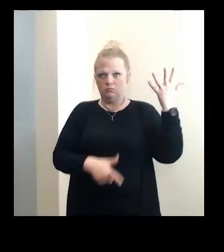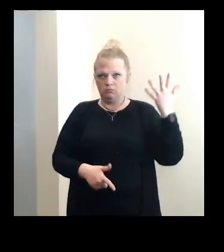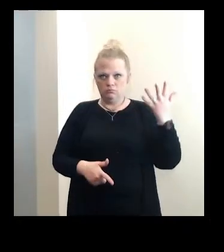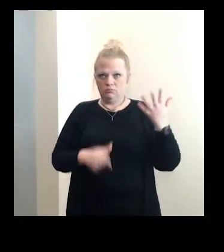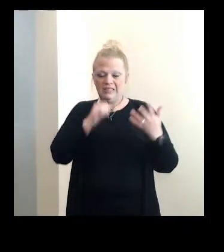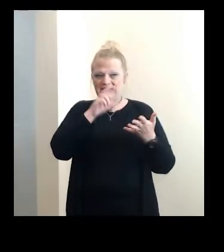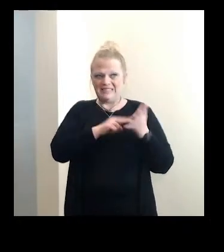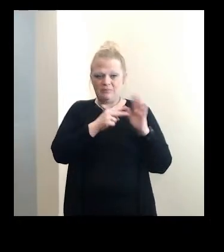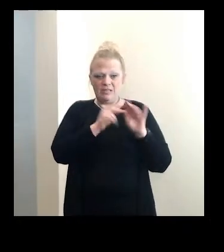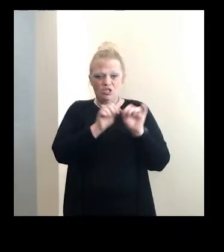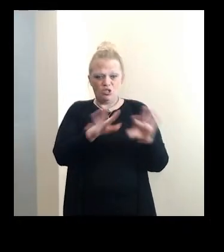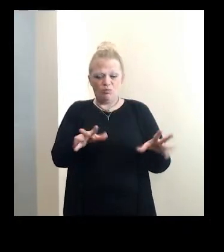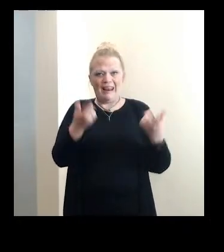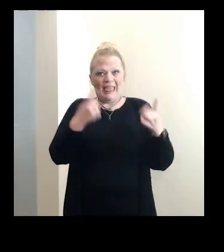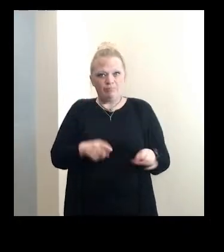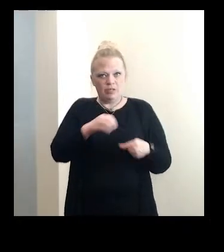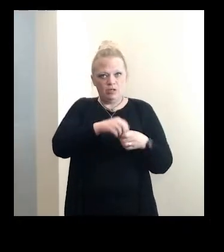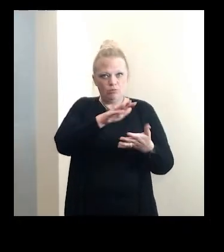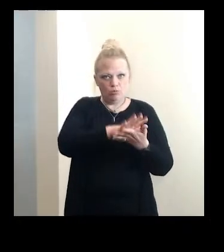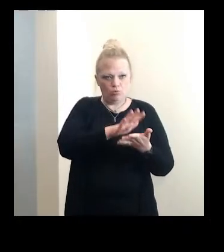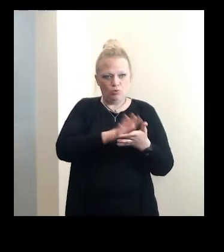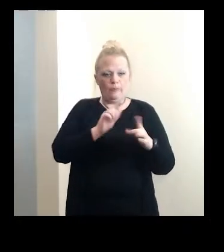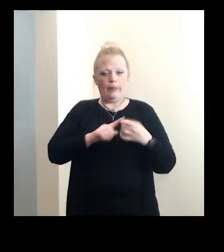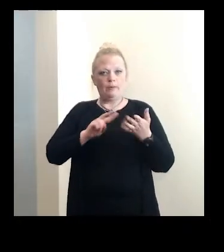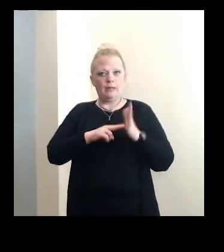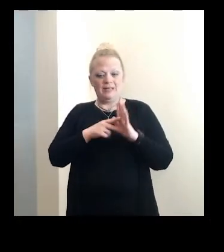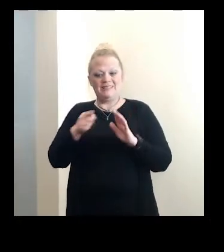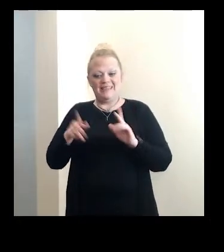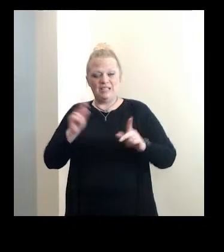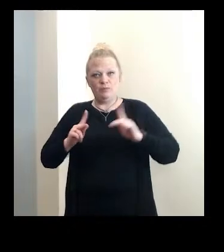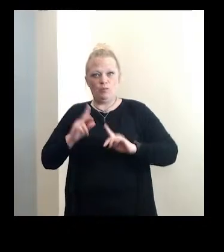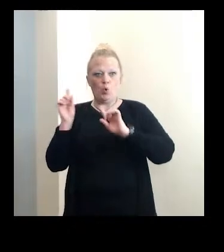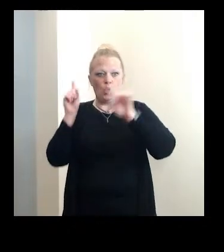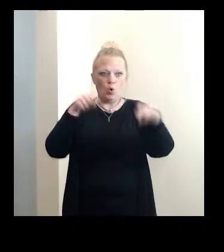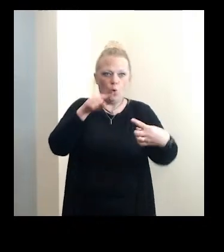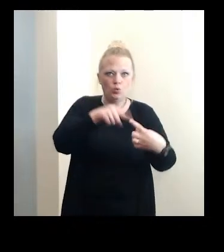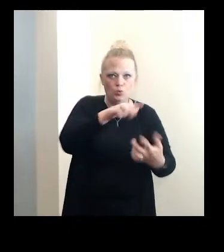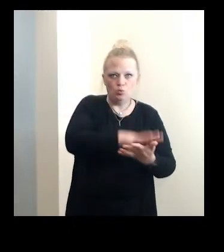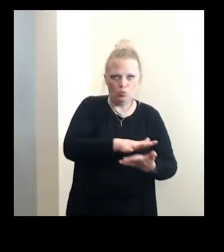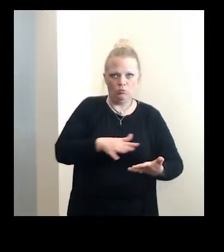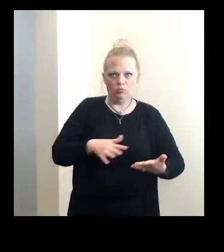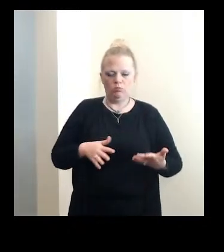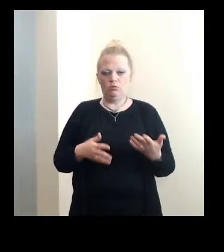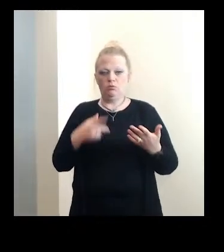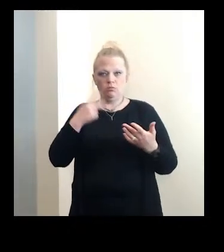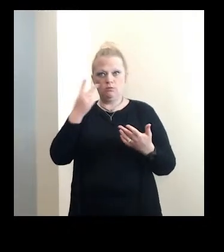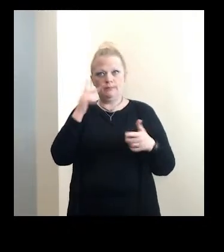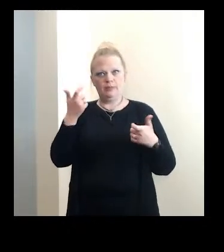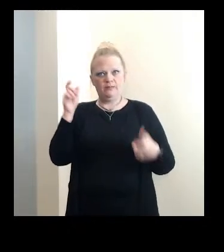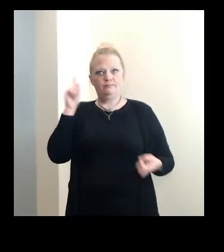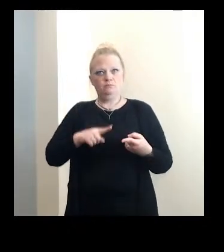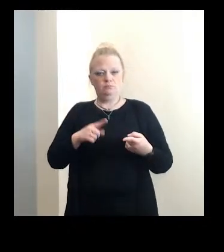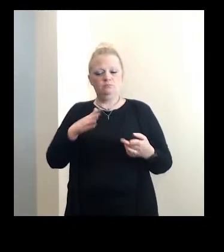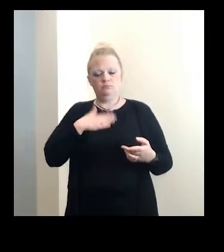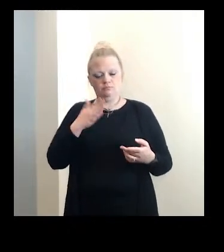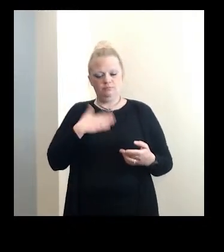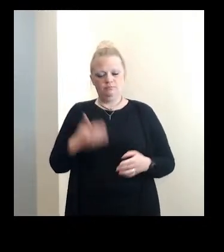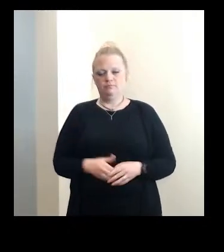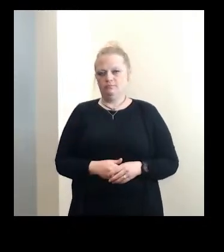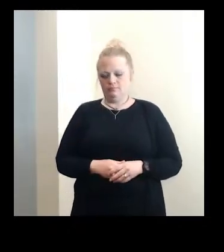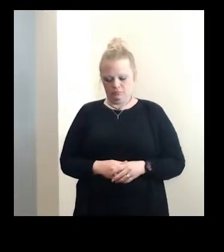that the transmission was in school, but it does mean that these are individuals in a school setting. We have seen a tremendous drop. We're very happy about